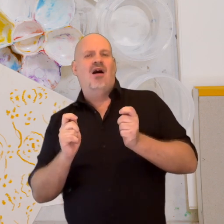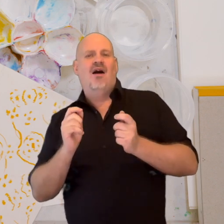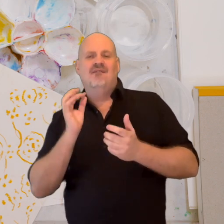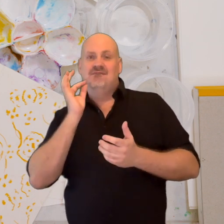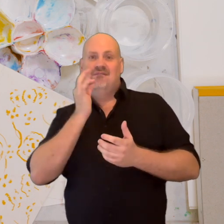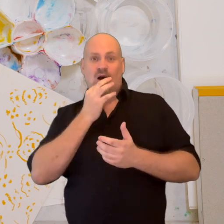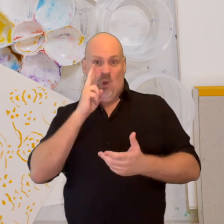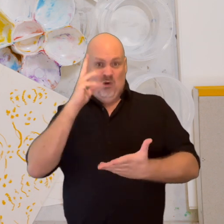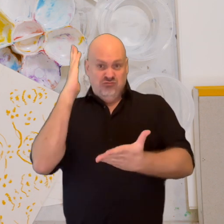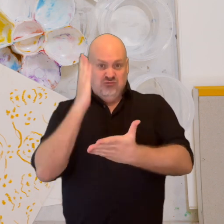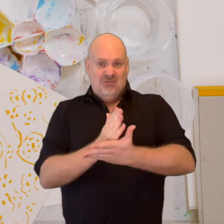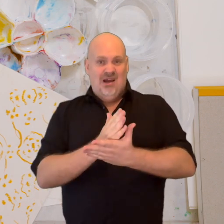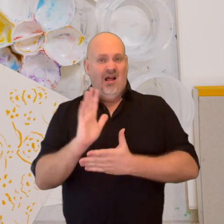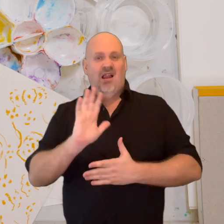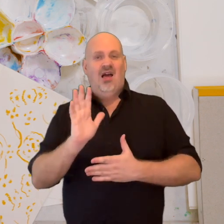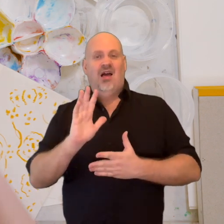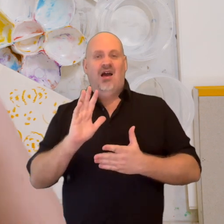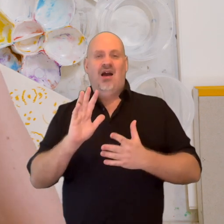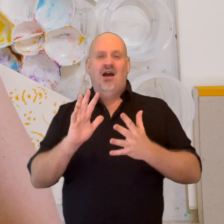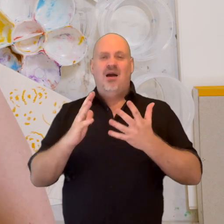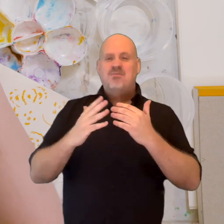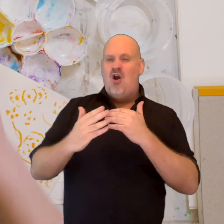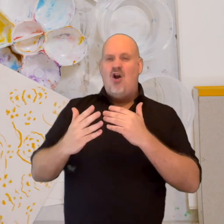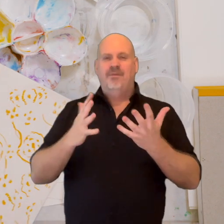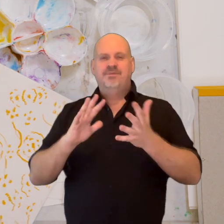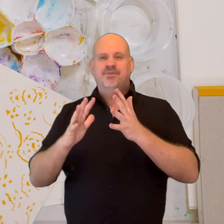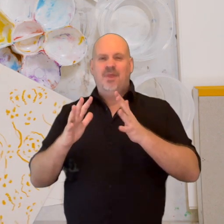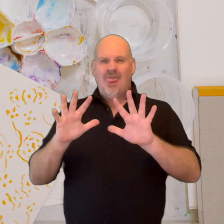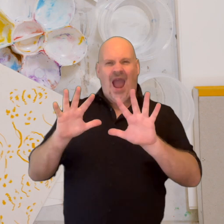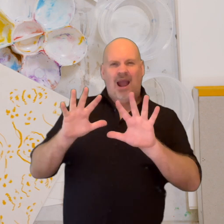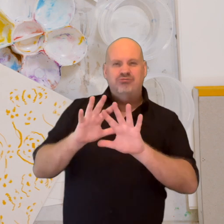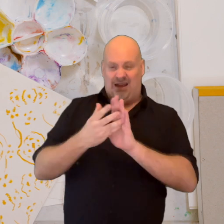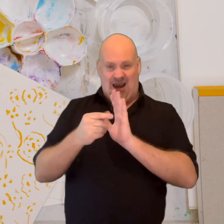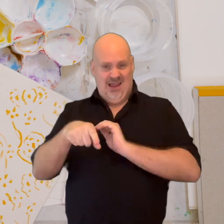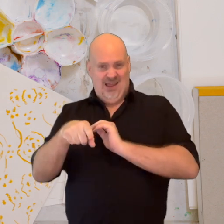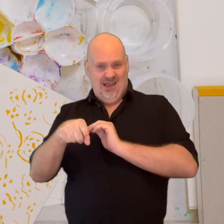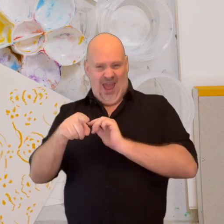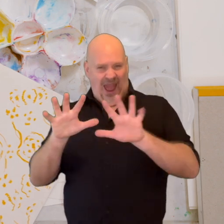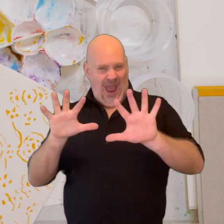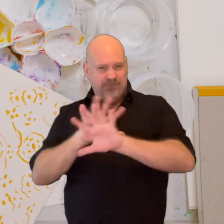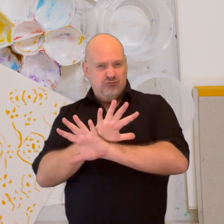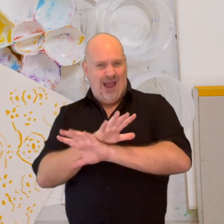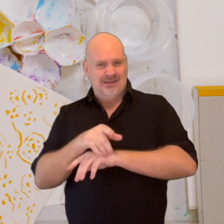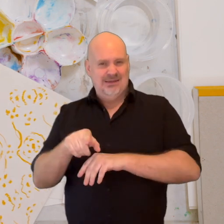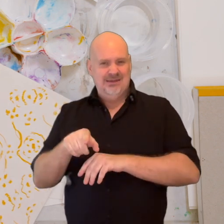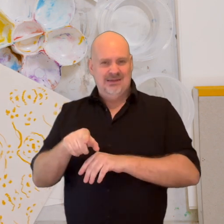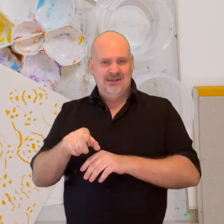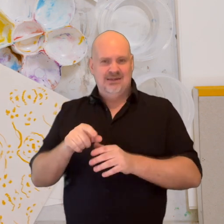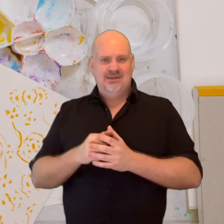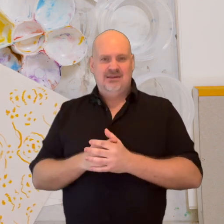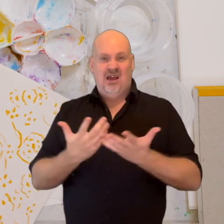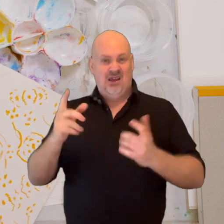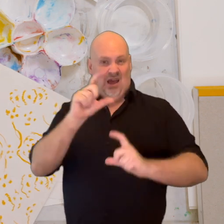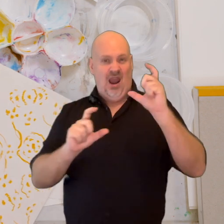that look a lot less like flowers. This is a very abstracted flower, just the